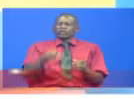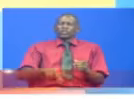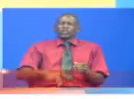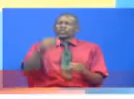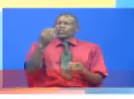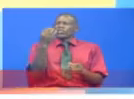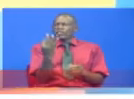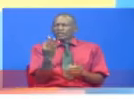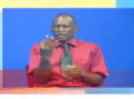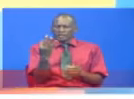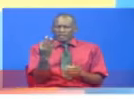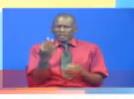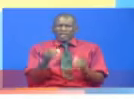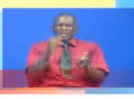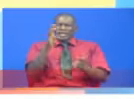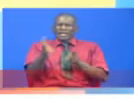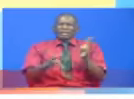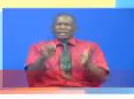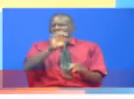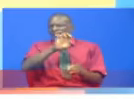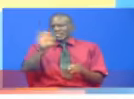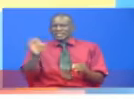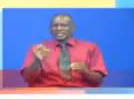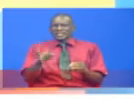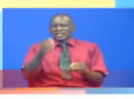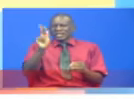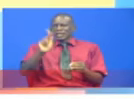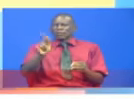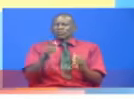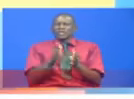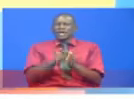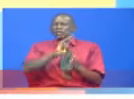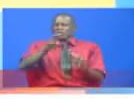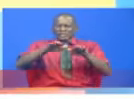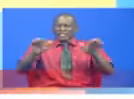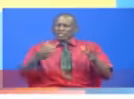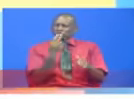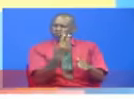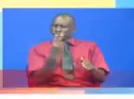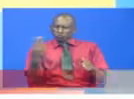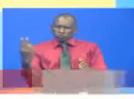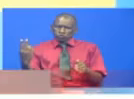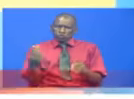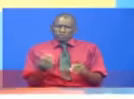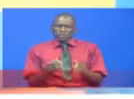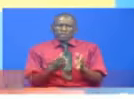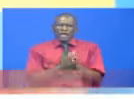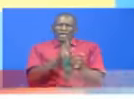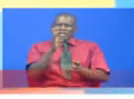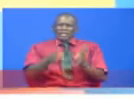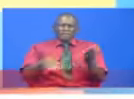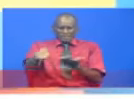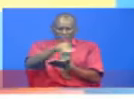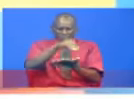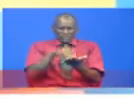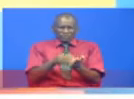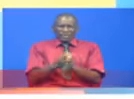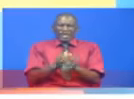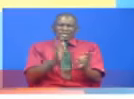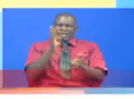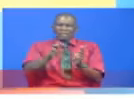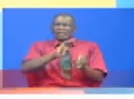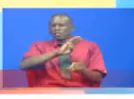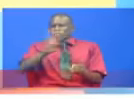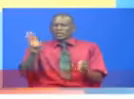3, and Mbakasi East, Kamkunji and Westlands 2 cases each, and Mbakasi Central, and Mbakasi West